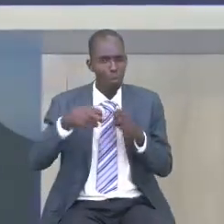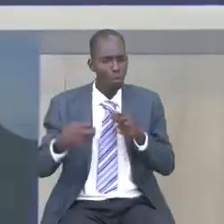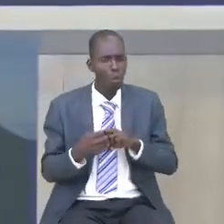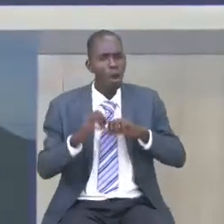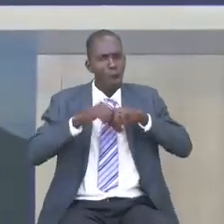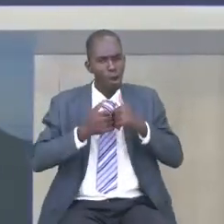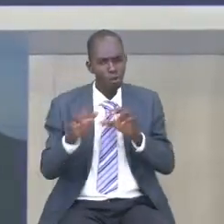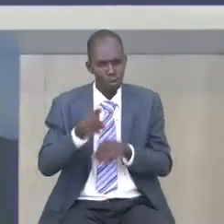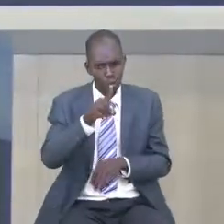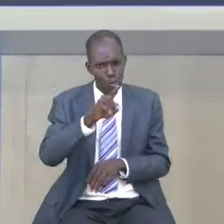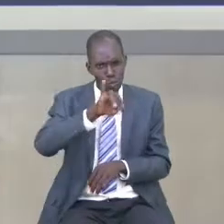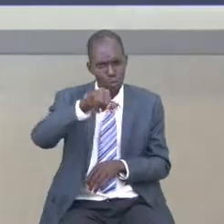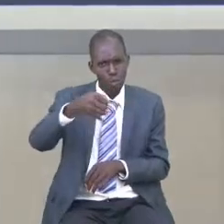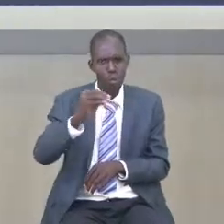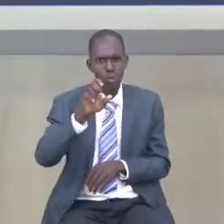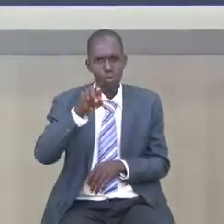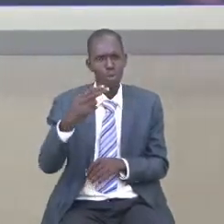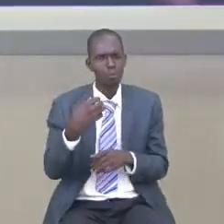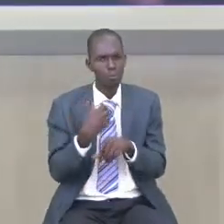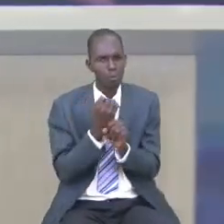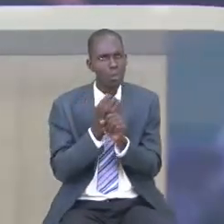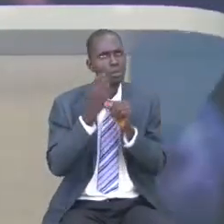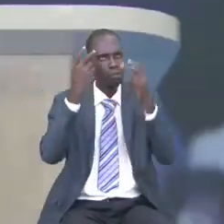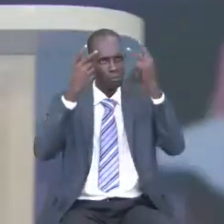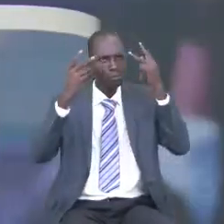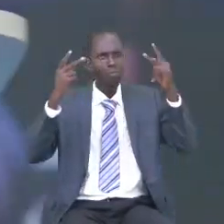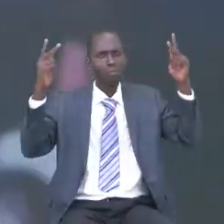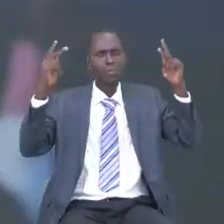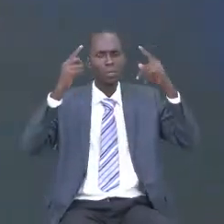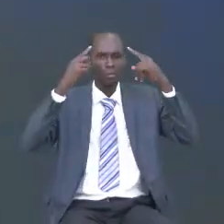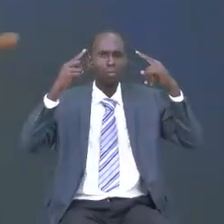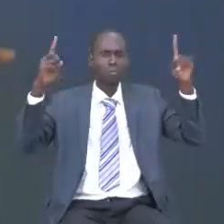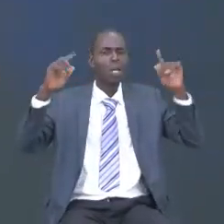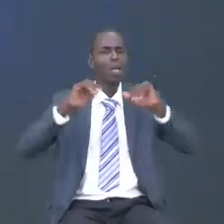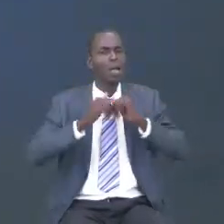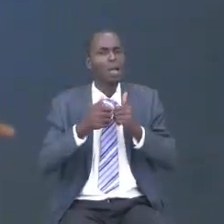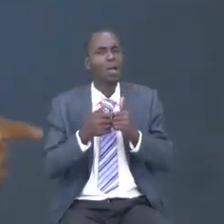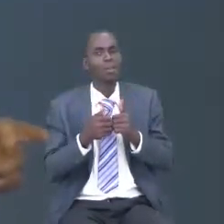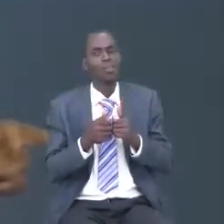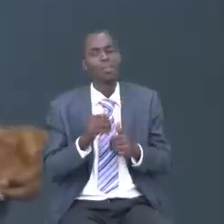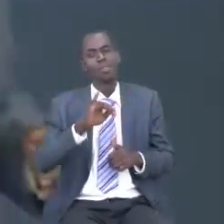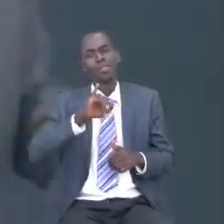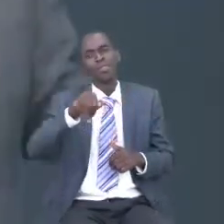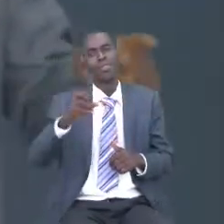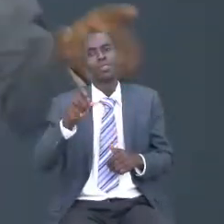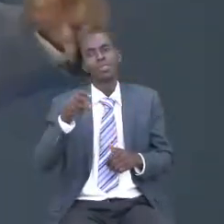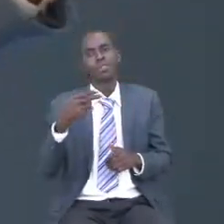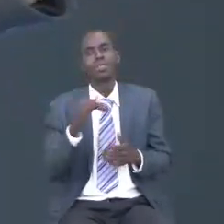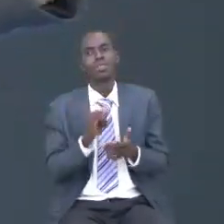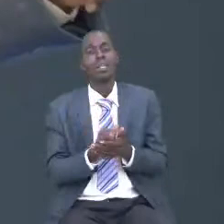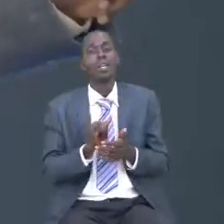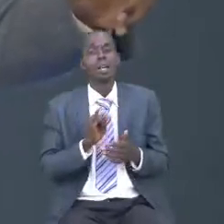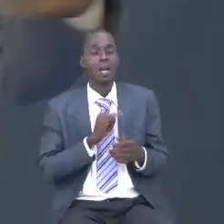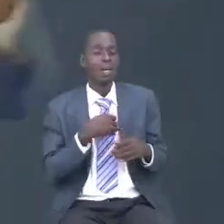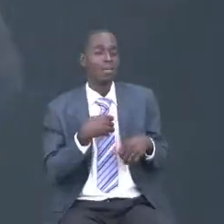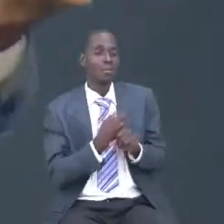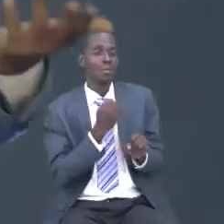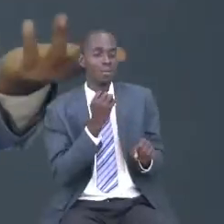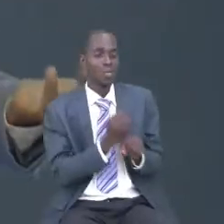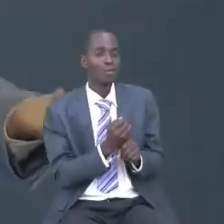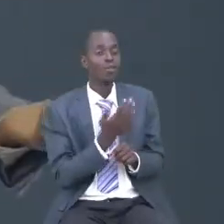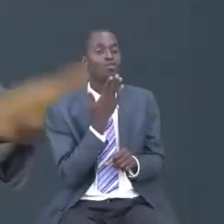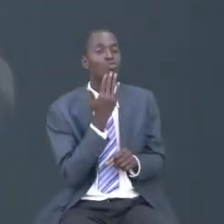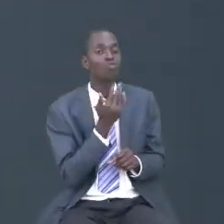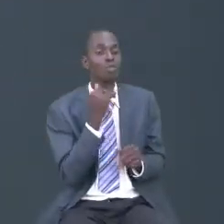make progress? He said, I made lemonade out of my lemon. I